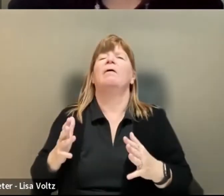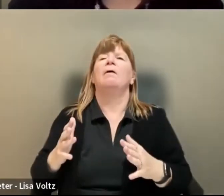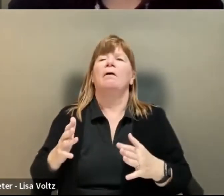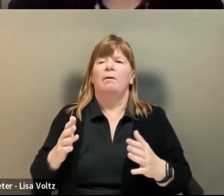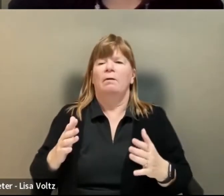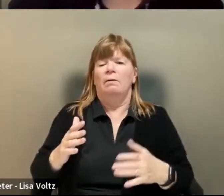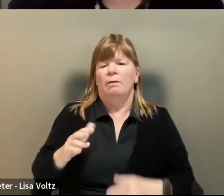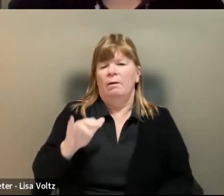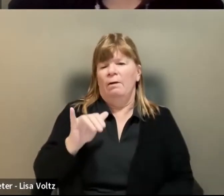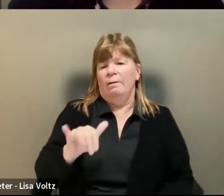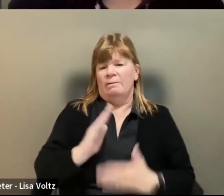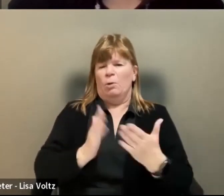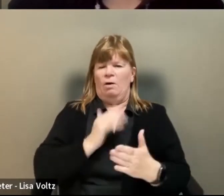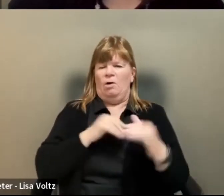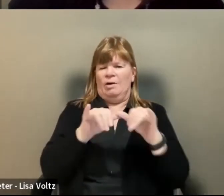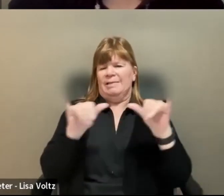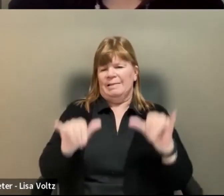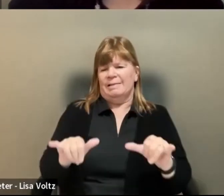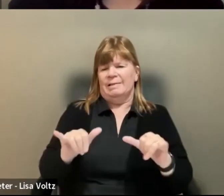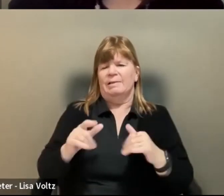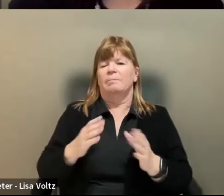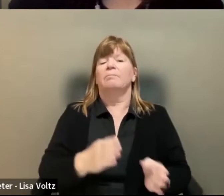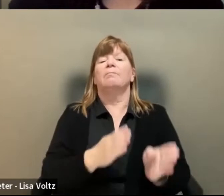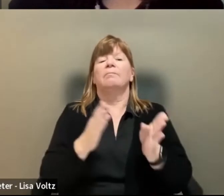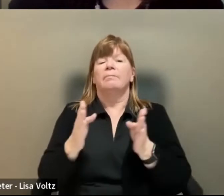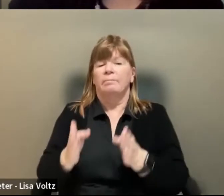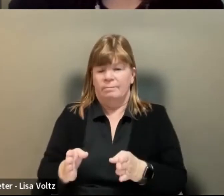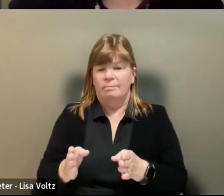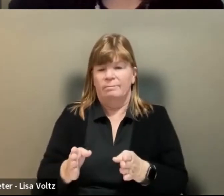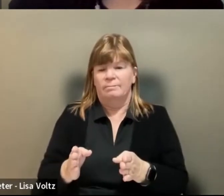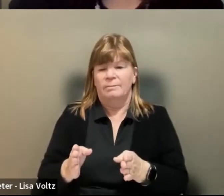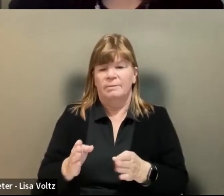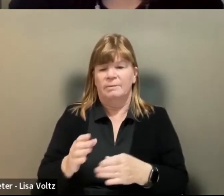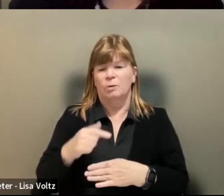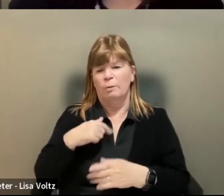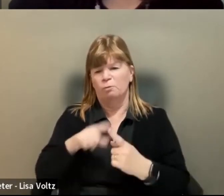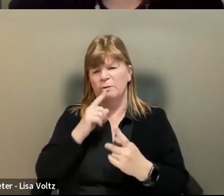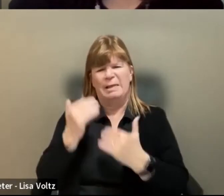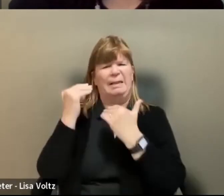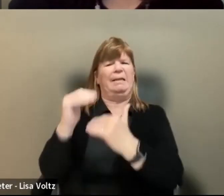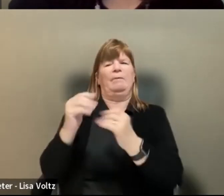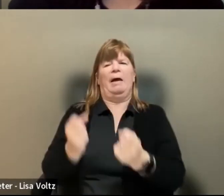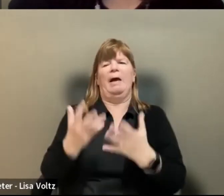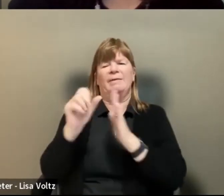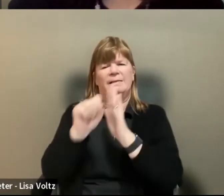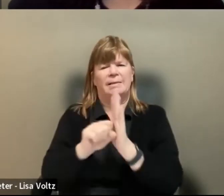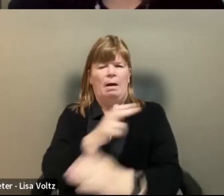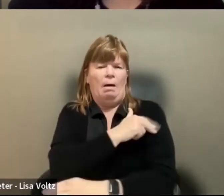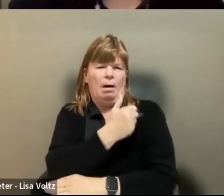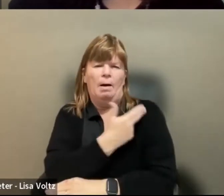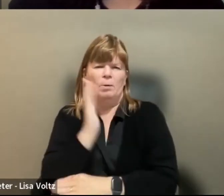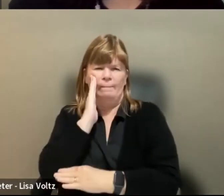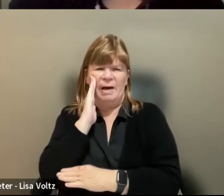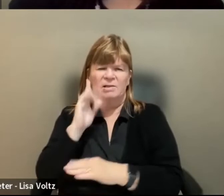as part of our system. And then we severely limited the number of state hospital beds for civilly committed.